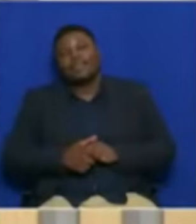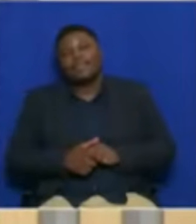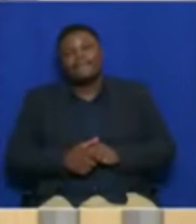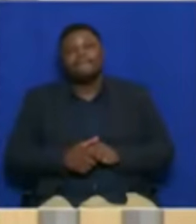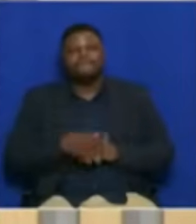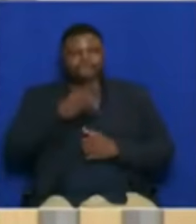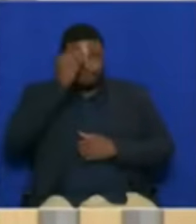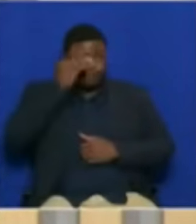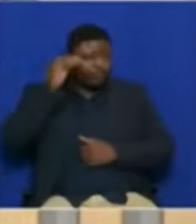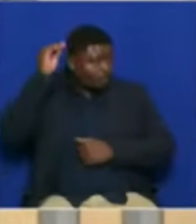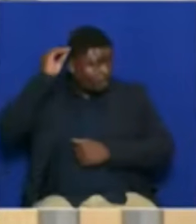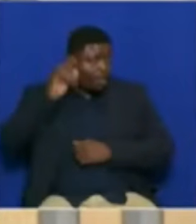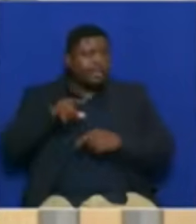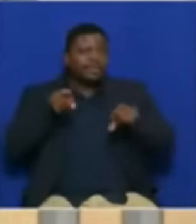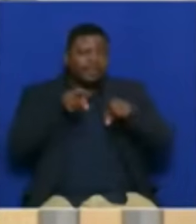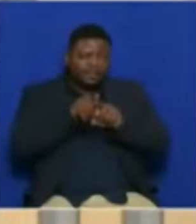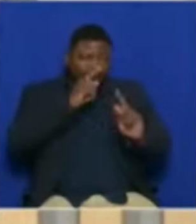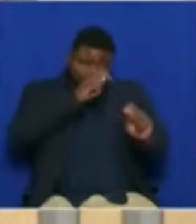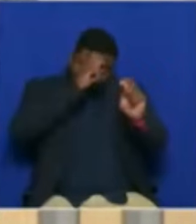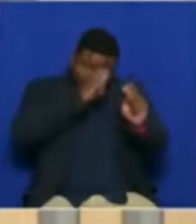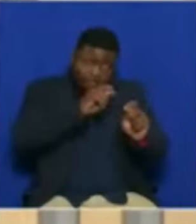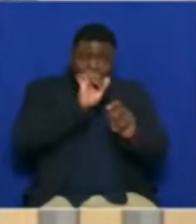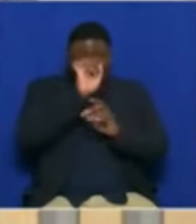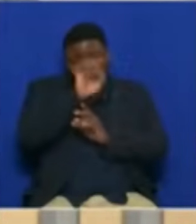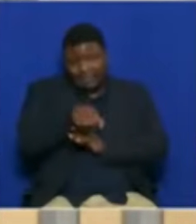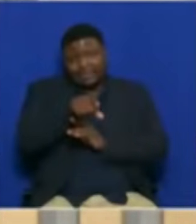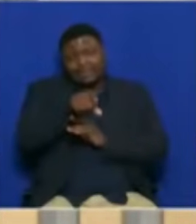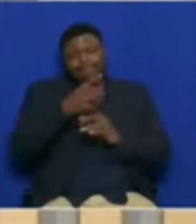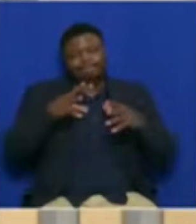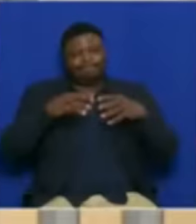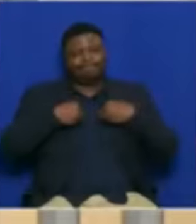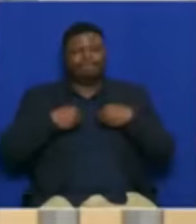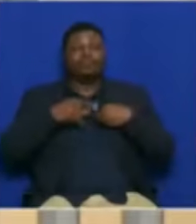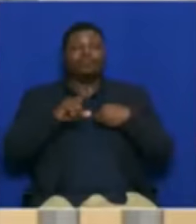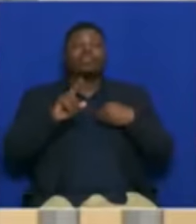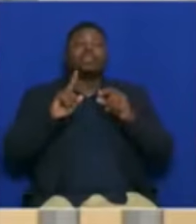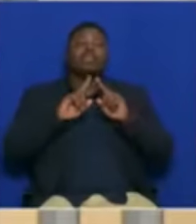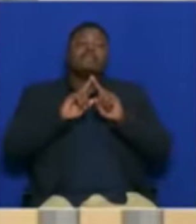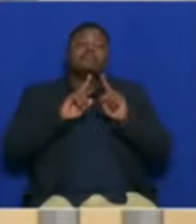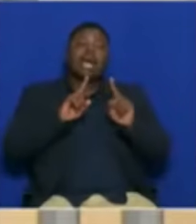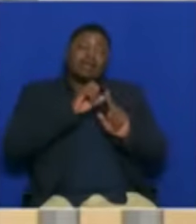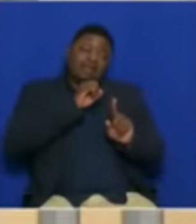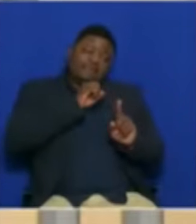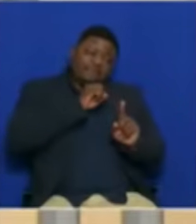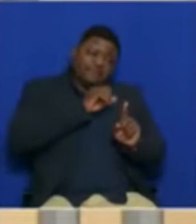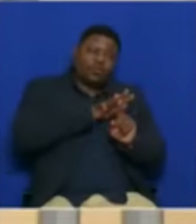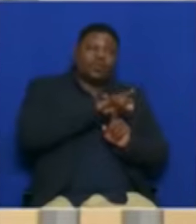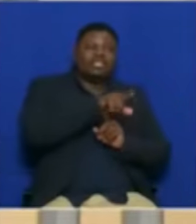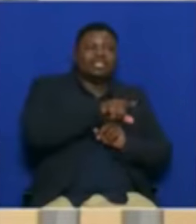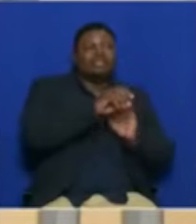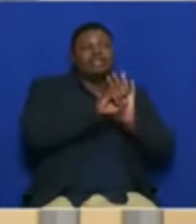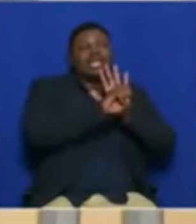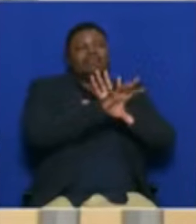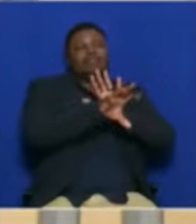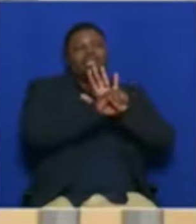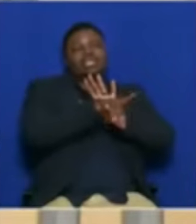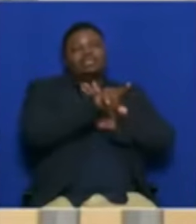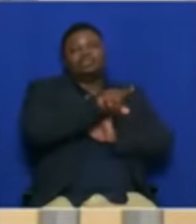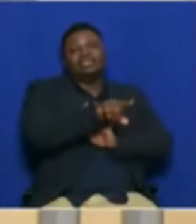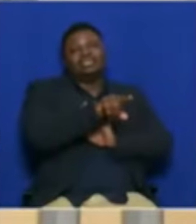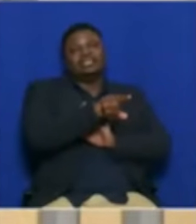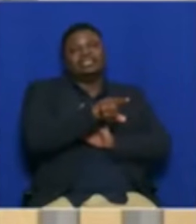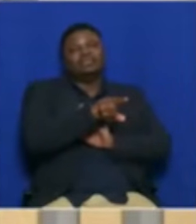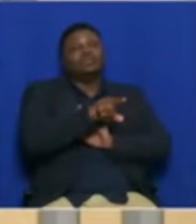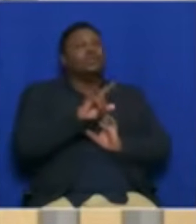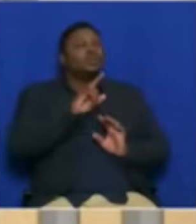and yes. And I'm not influencing the advertisement of the post in terms of why it was